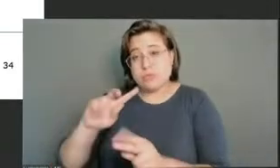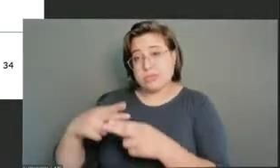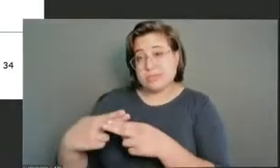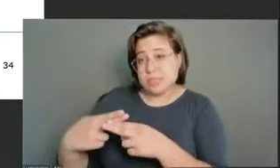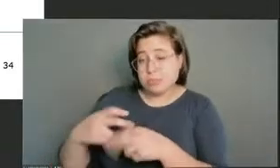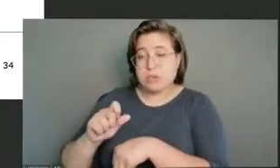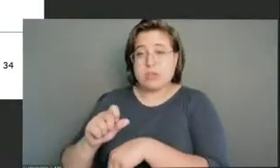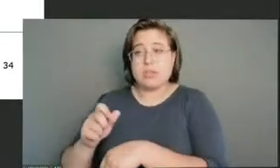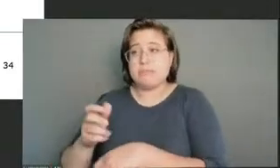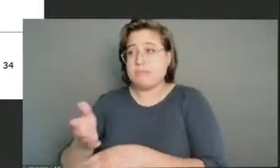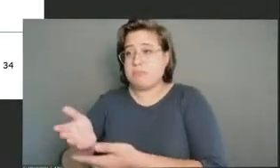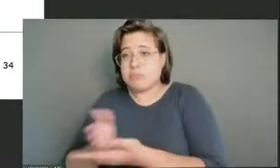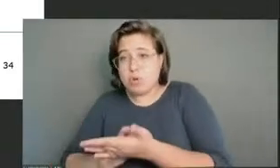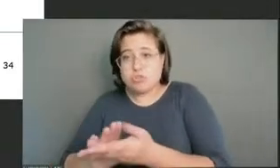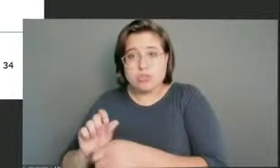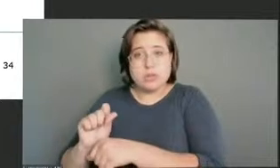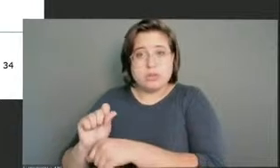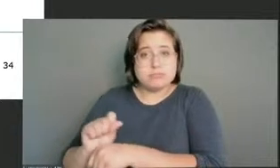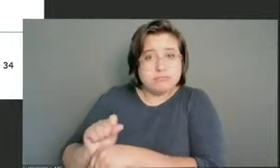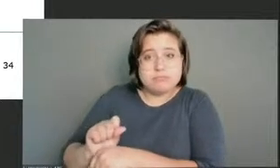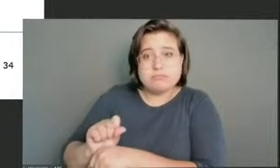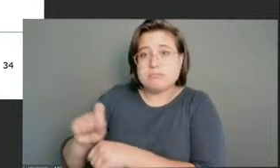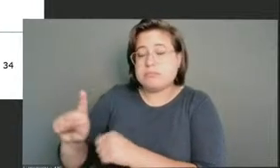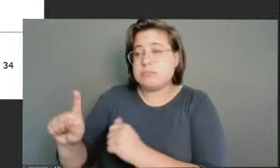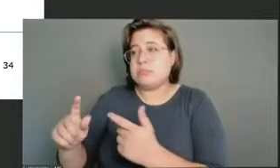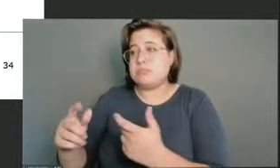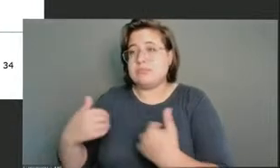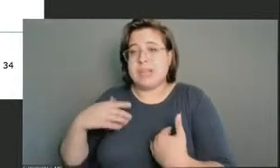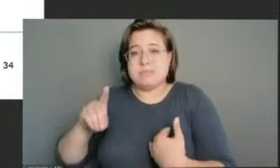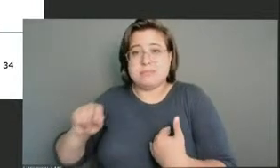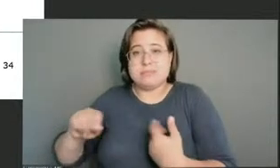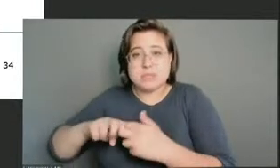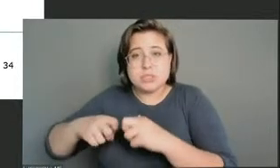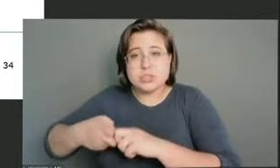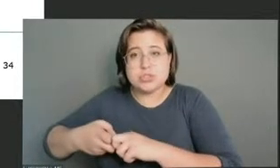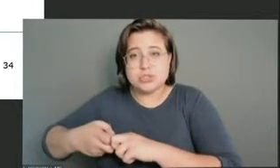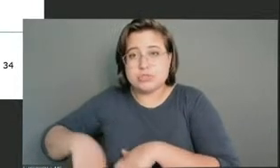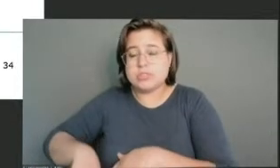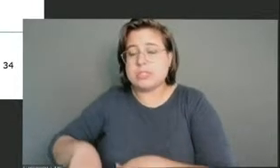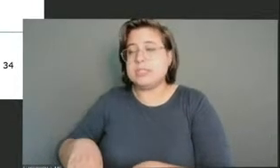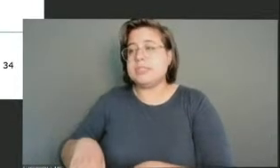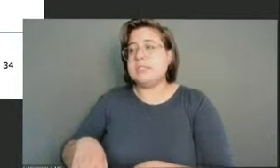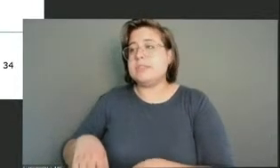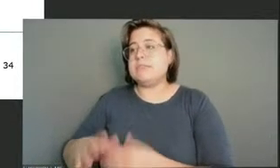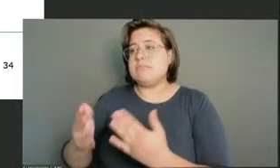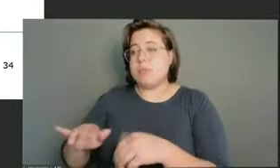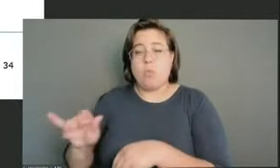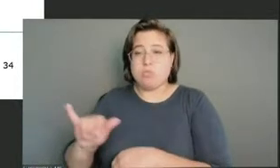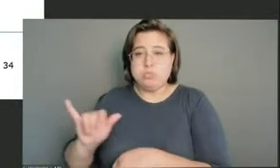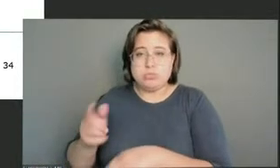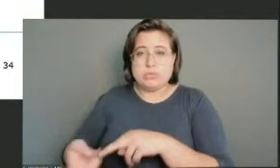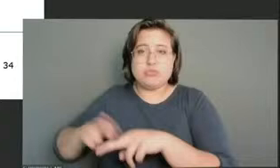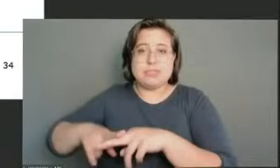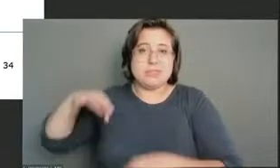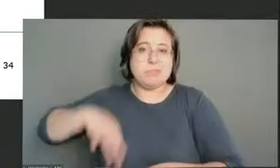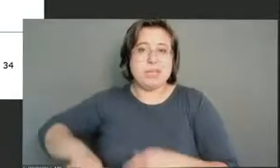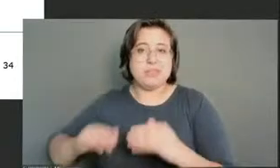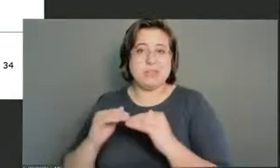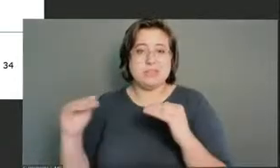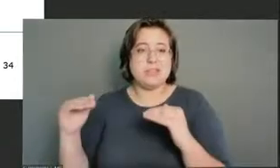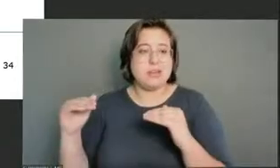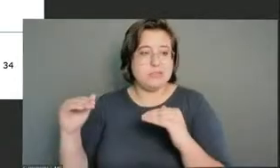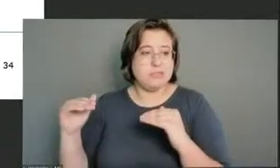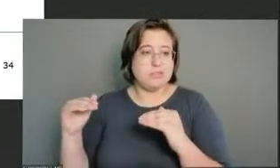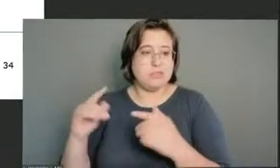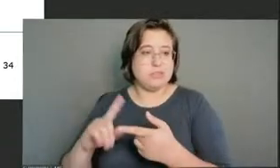as qualifying disabling conditions, and increasing benefits to the benefit level to 100%